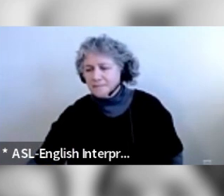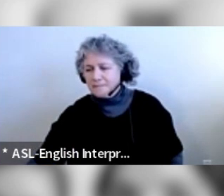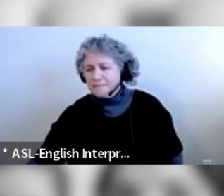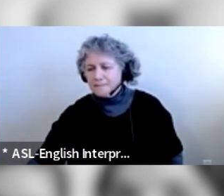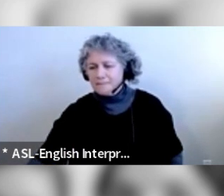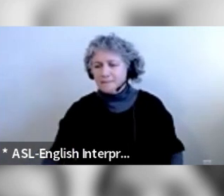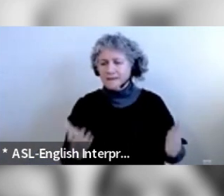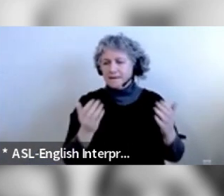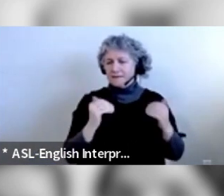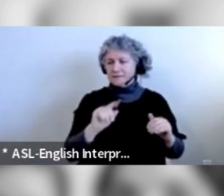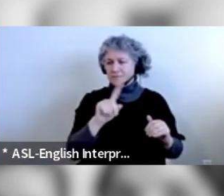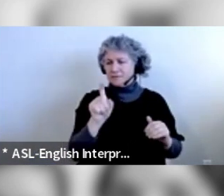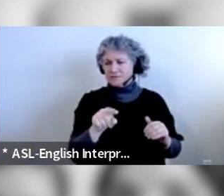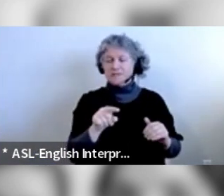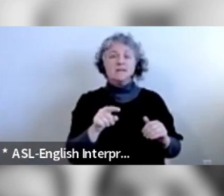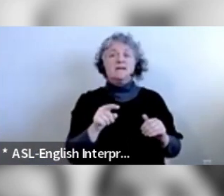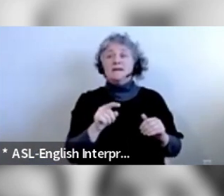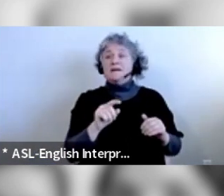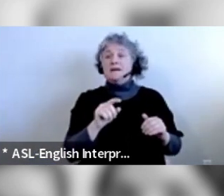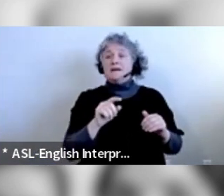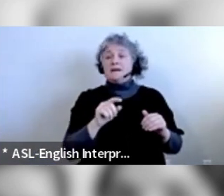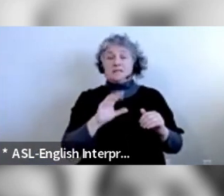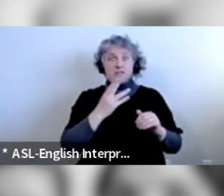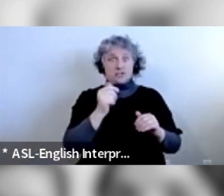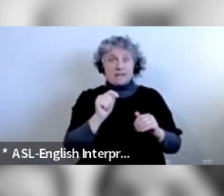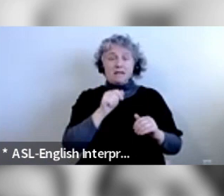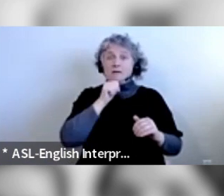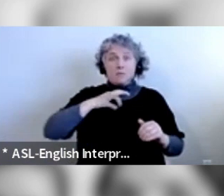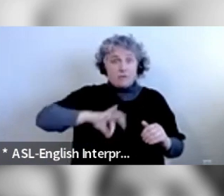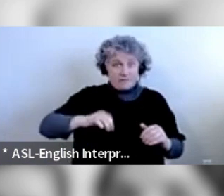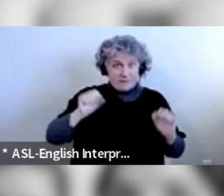Next question in the chat is asking, are nonprofits eligible to apply?